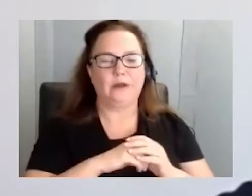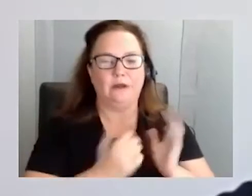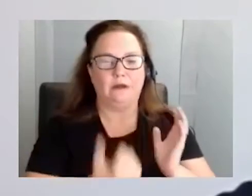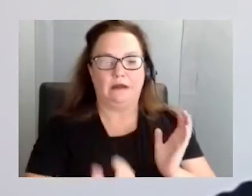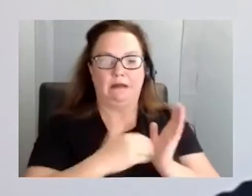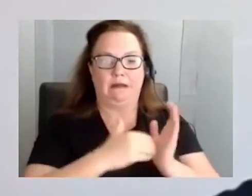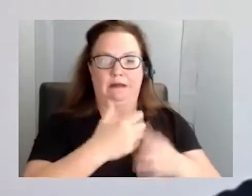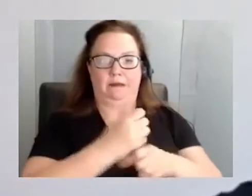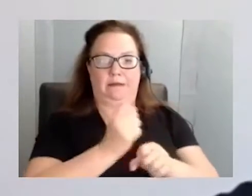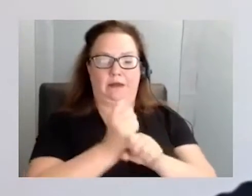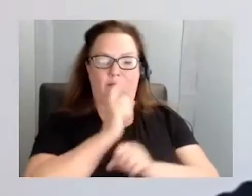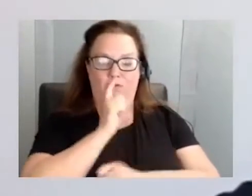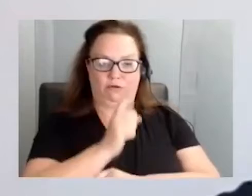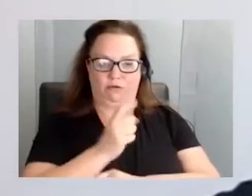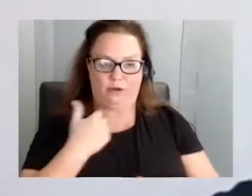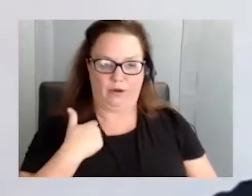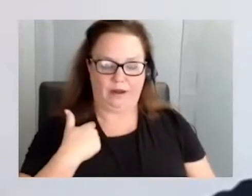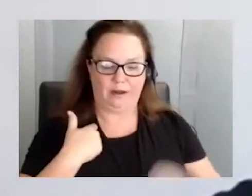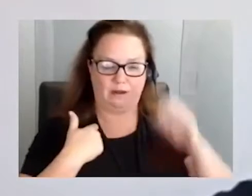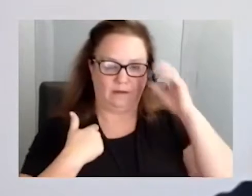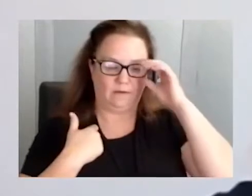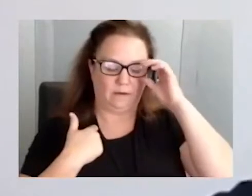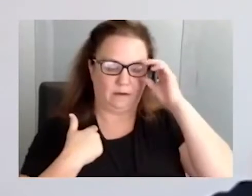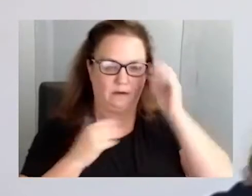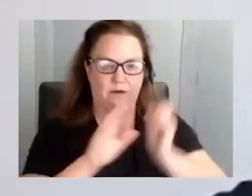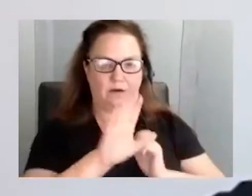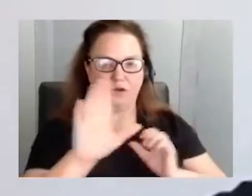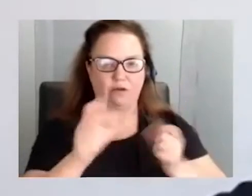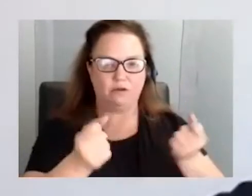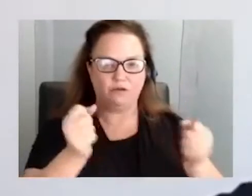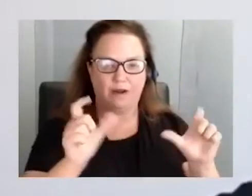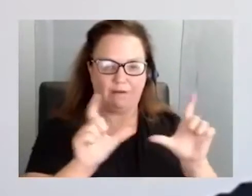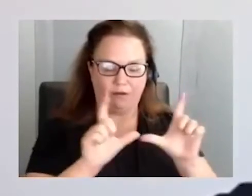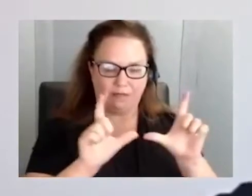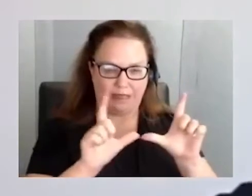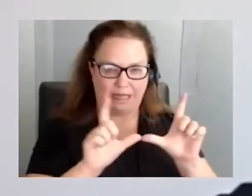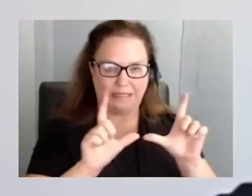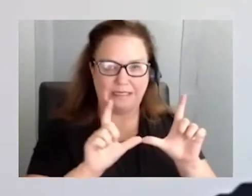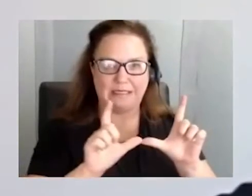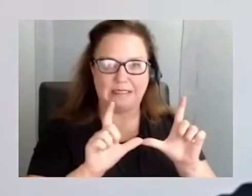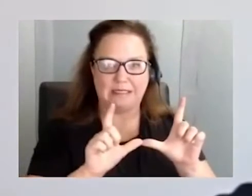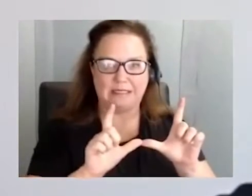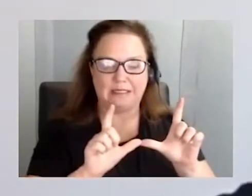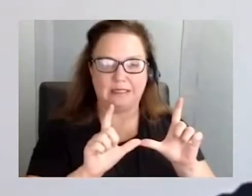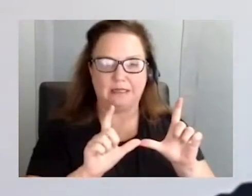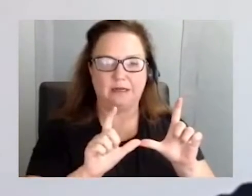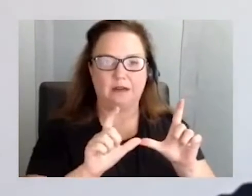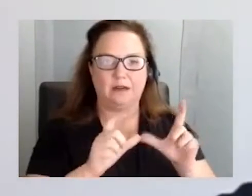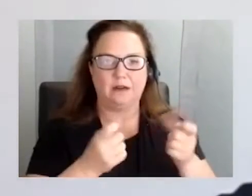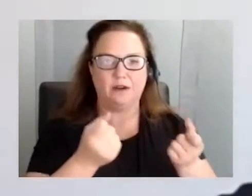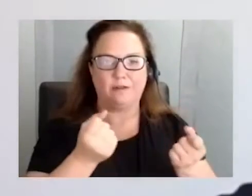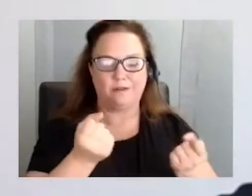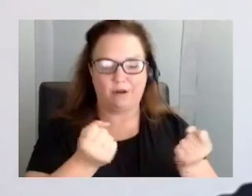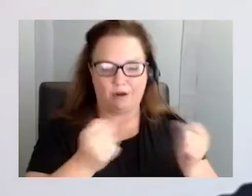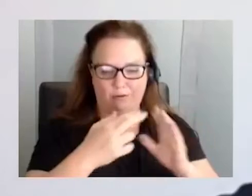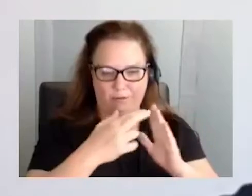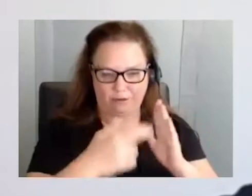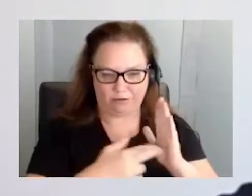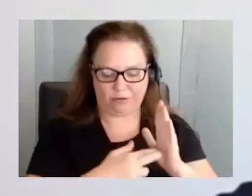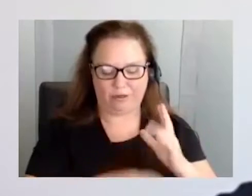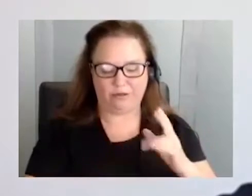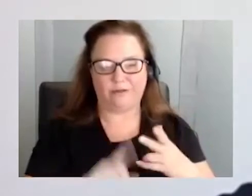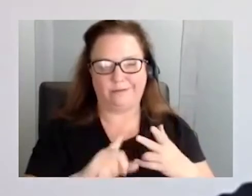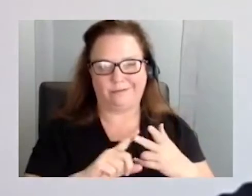make sure, you have your driver's license with you, your car registration, and your vehicle